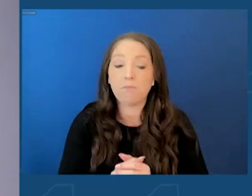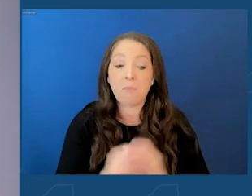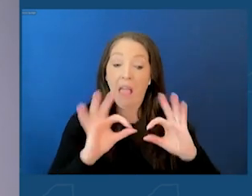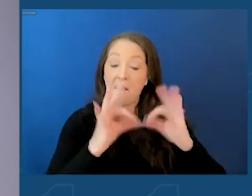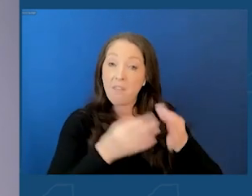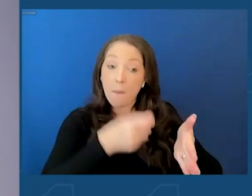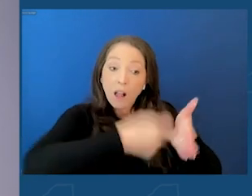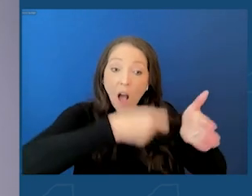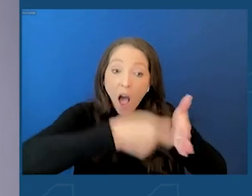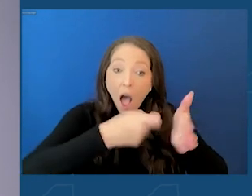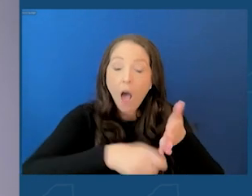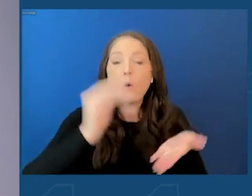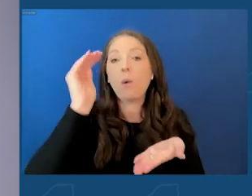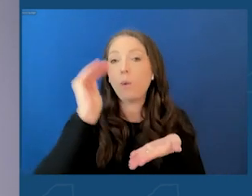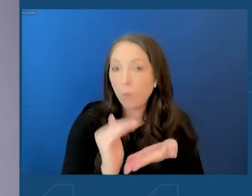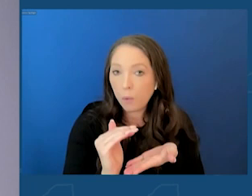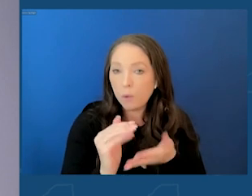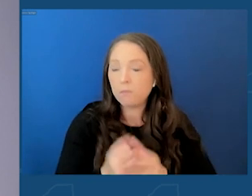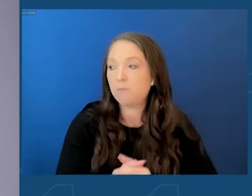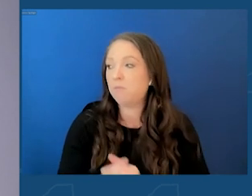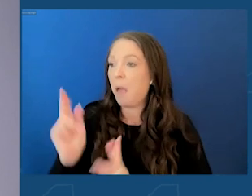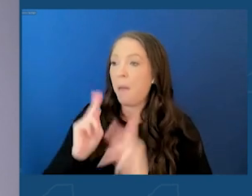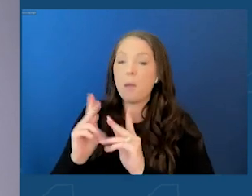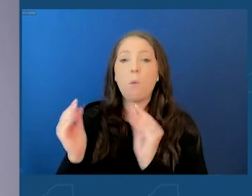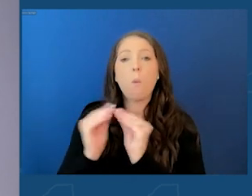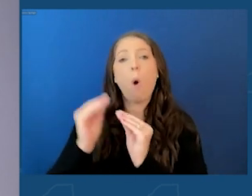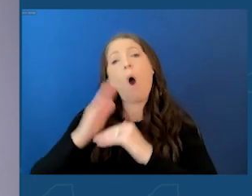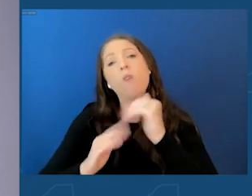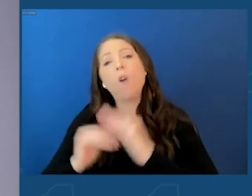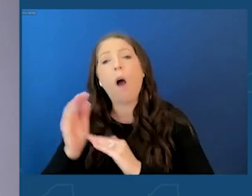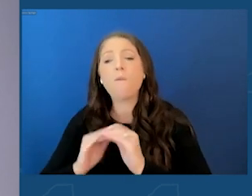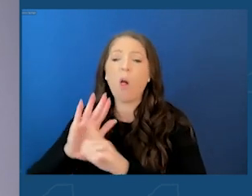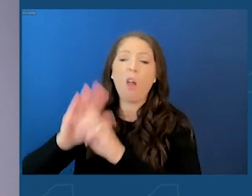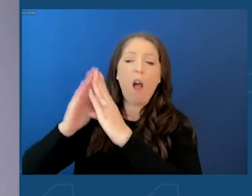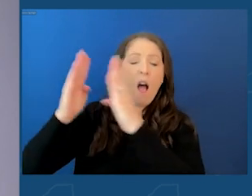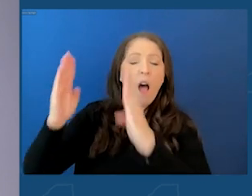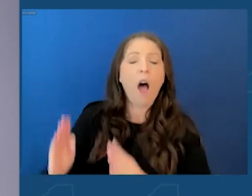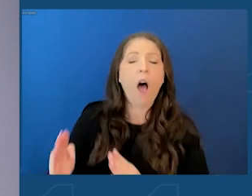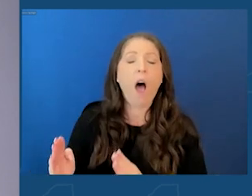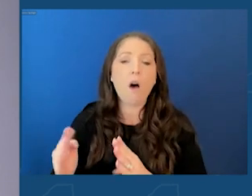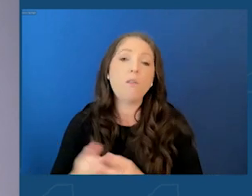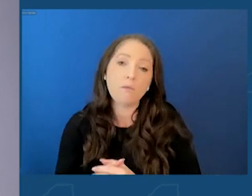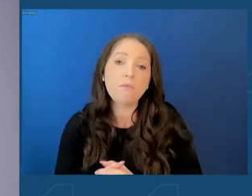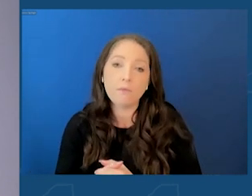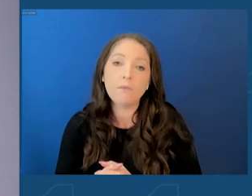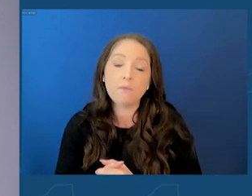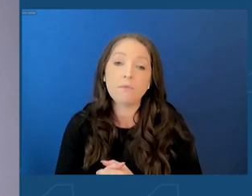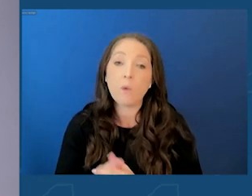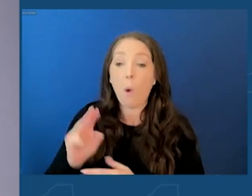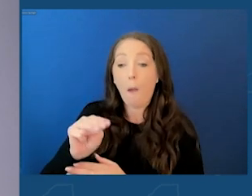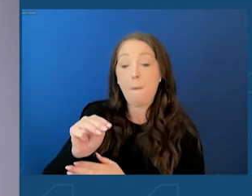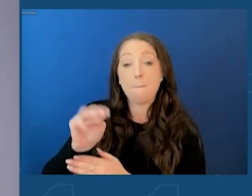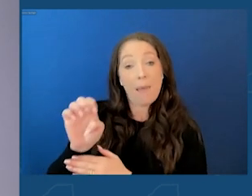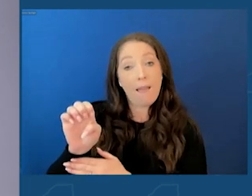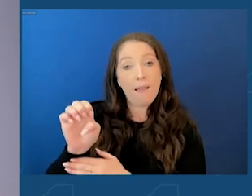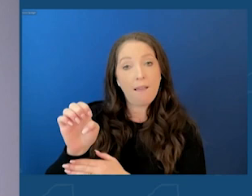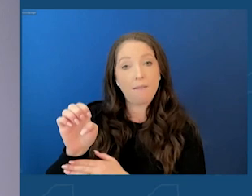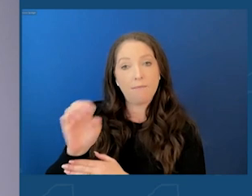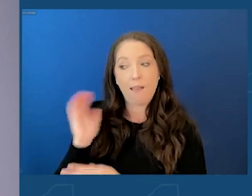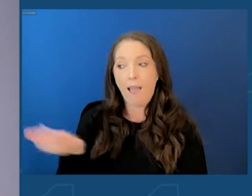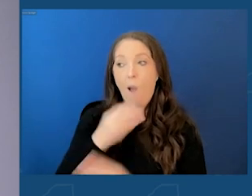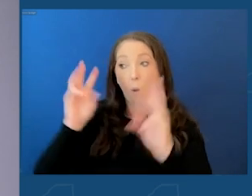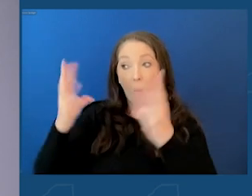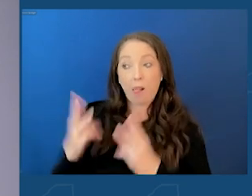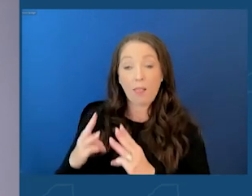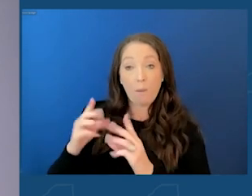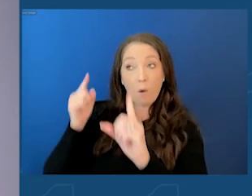making people more comfortable in their own homes. So, Maine is meeting our climate goals, and we're proud